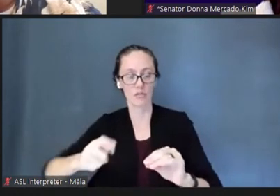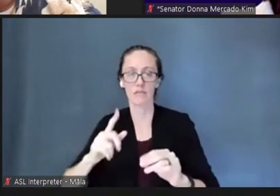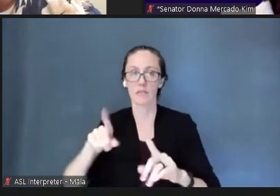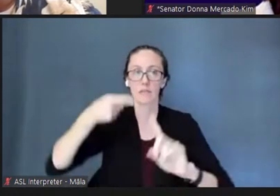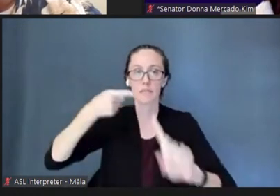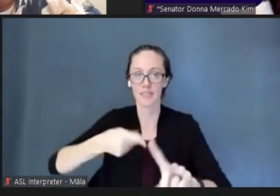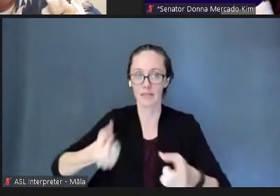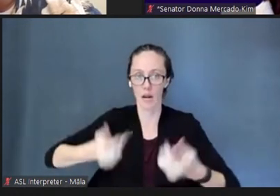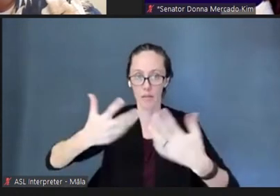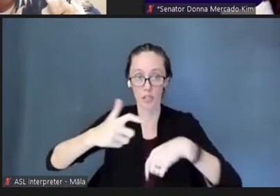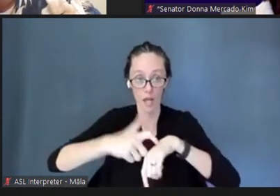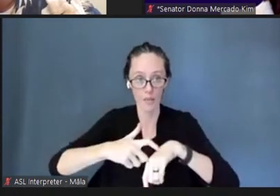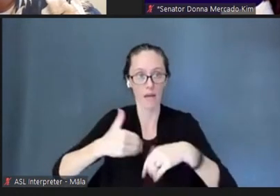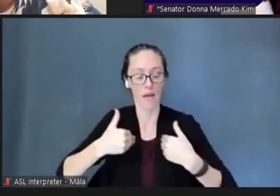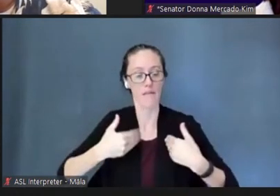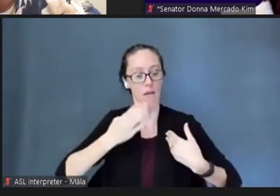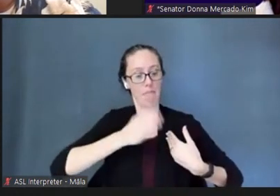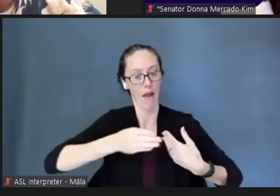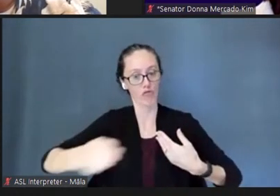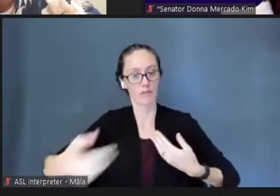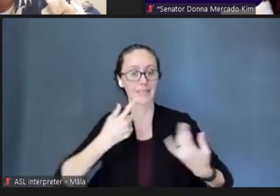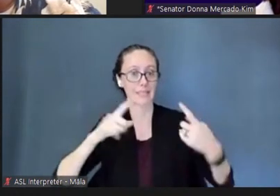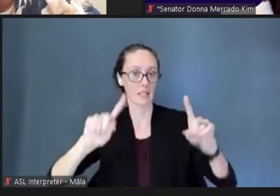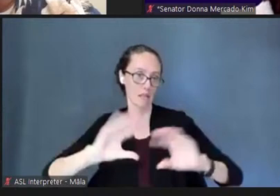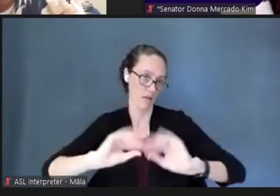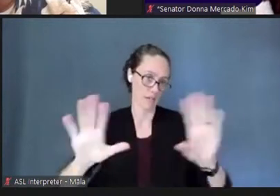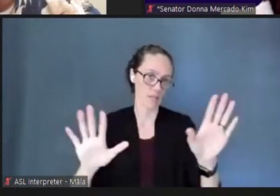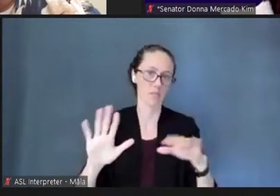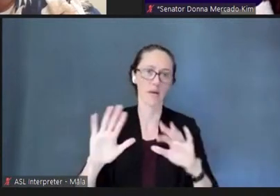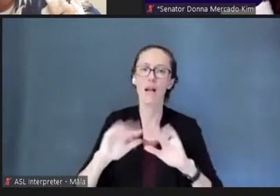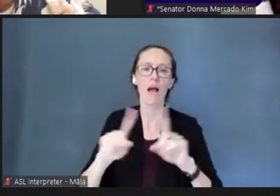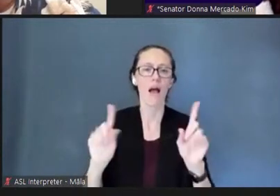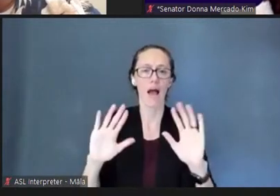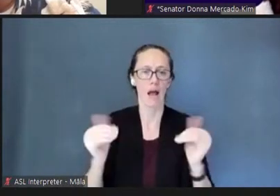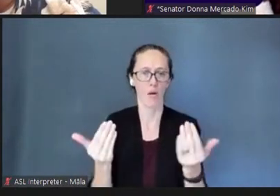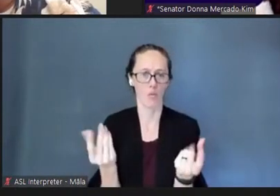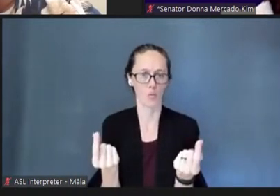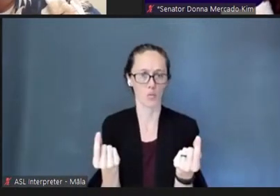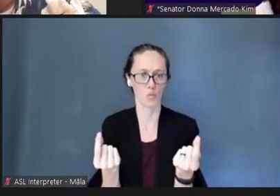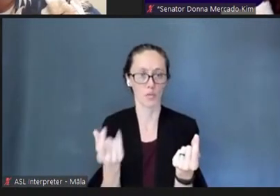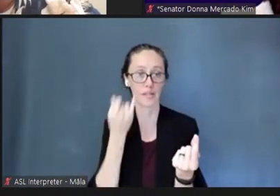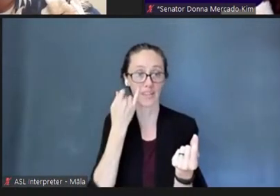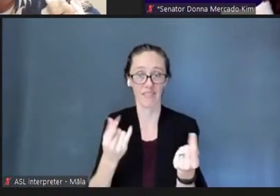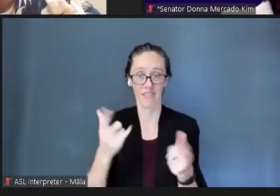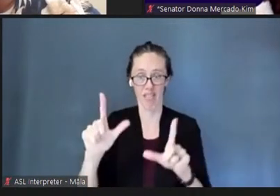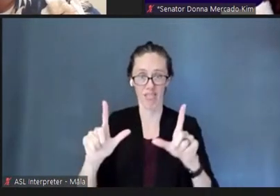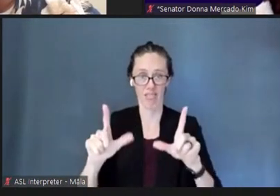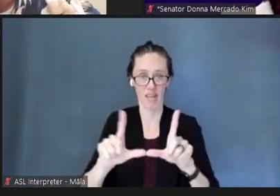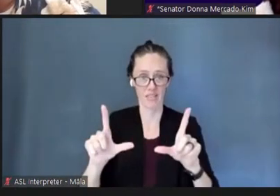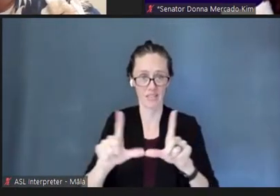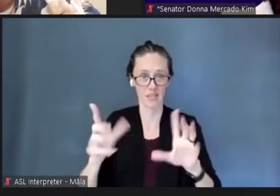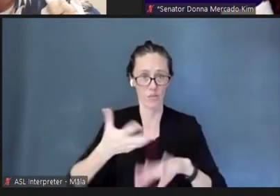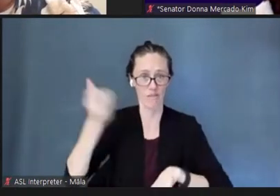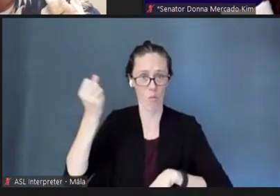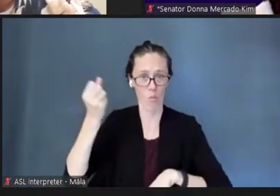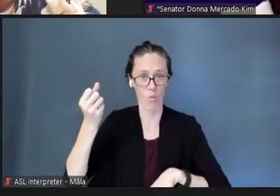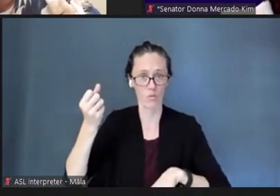with patterns of success, obviously. How does one do that if they have their license revoked? It doesn't